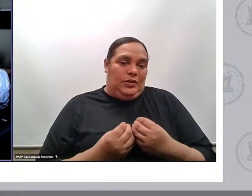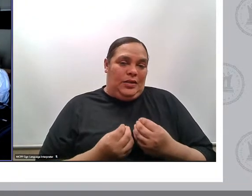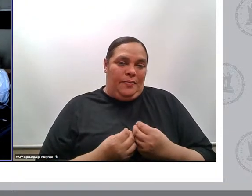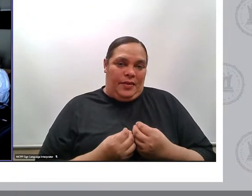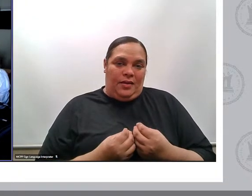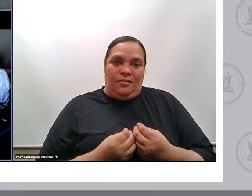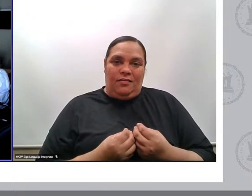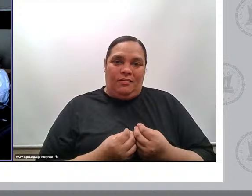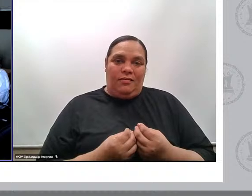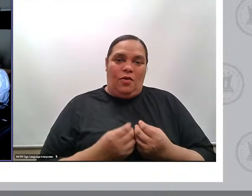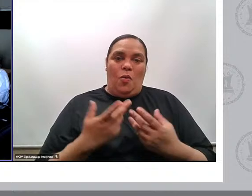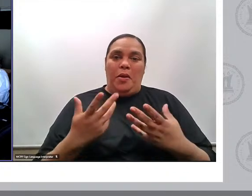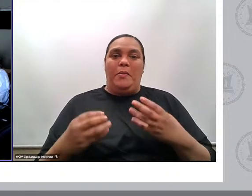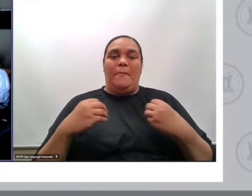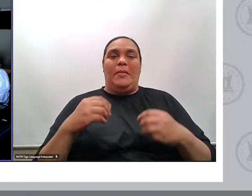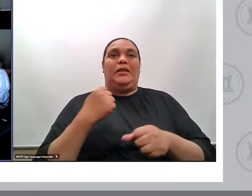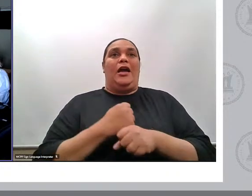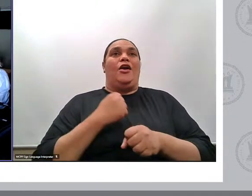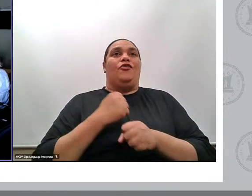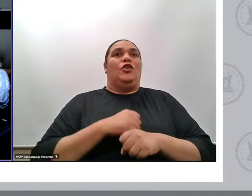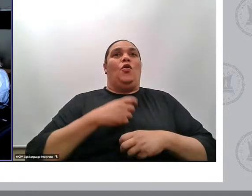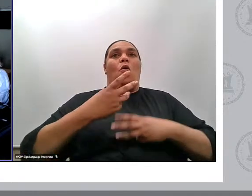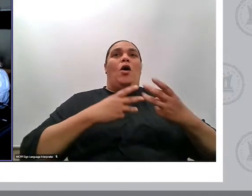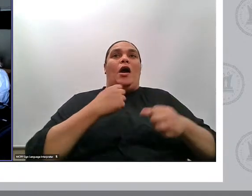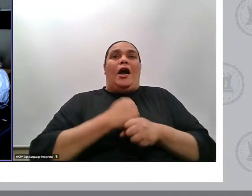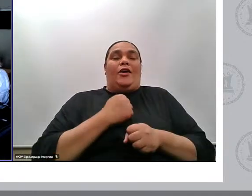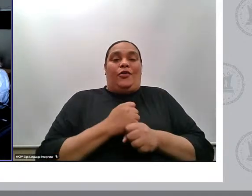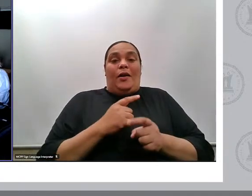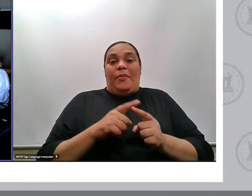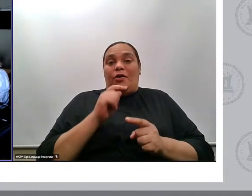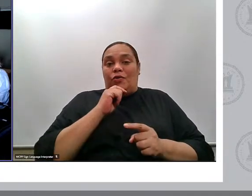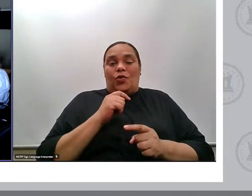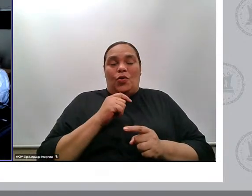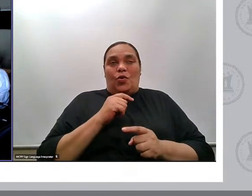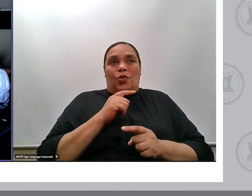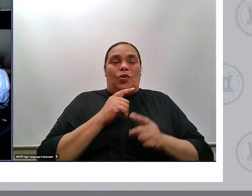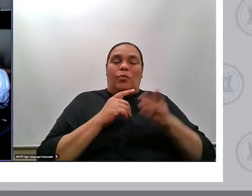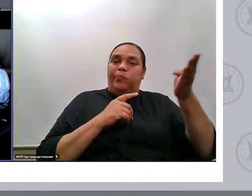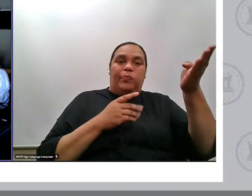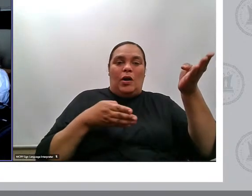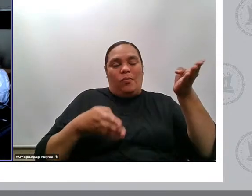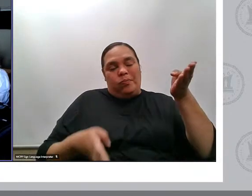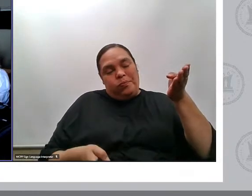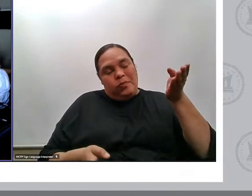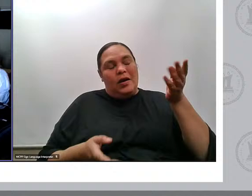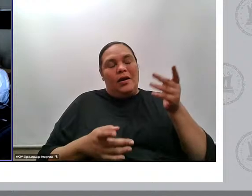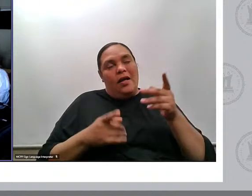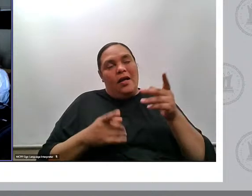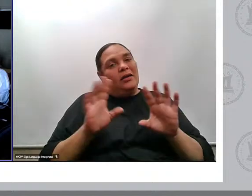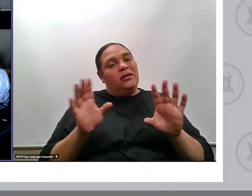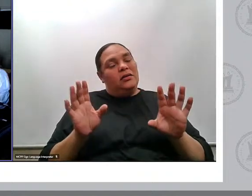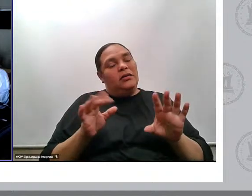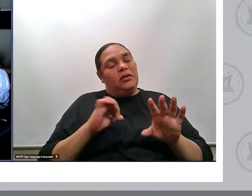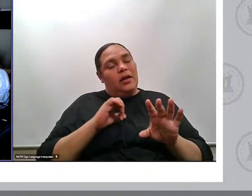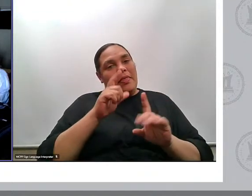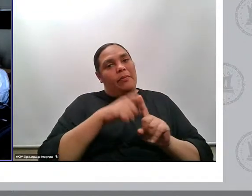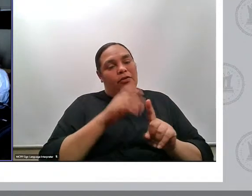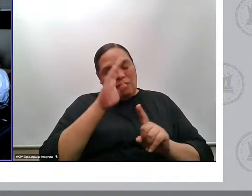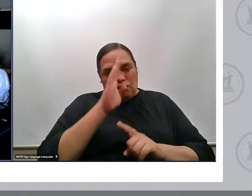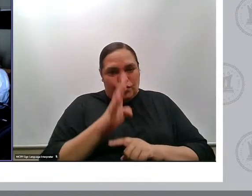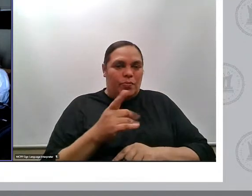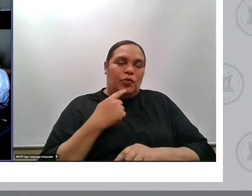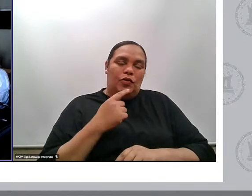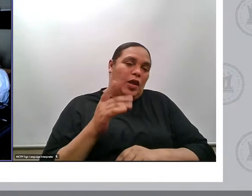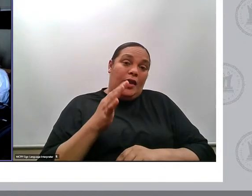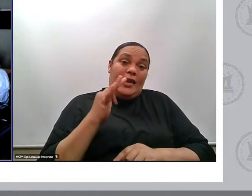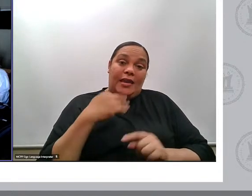that could be a business address or a work address, and he does in fact ordinarily reside in the Western Cape. And he was quite, straightforward to say,